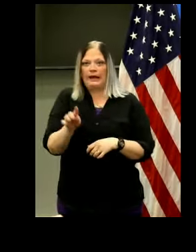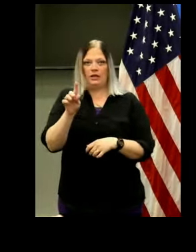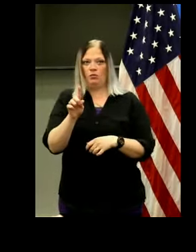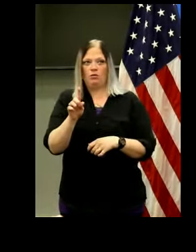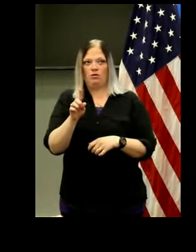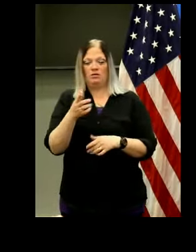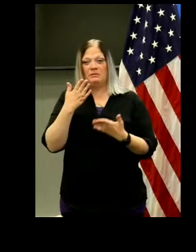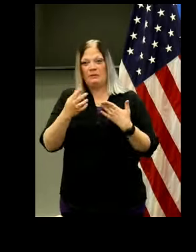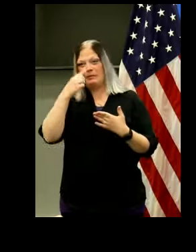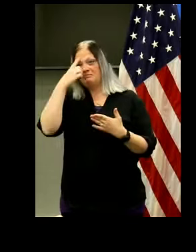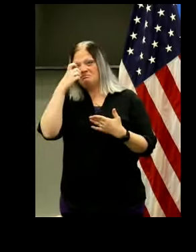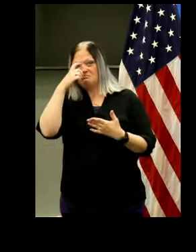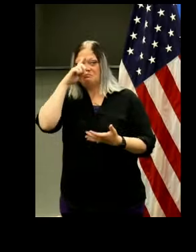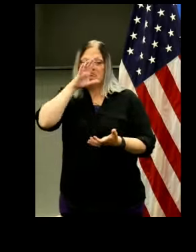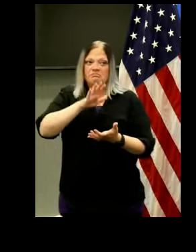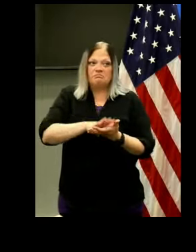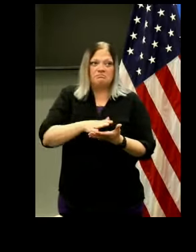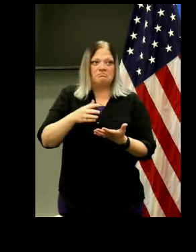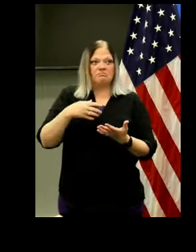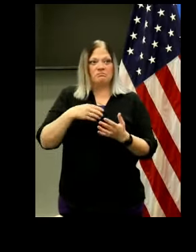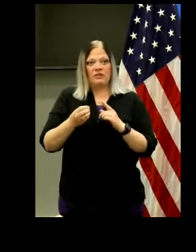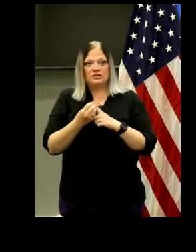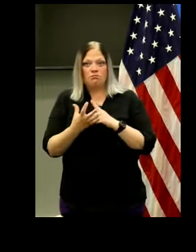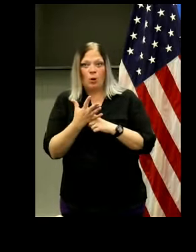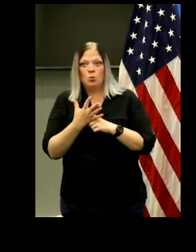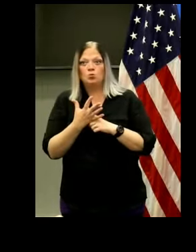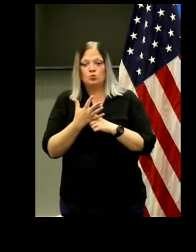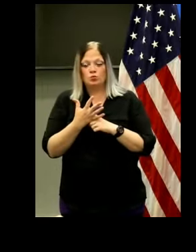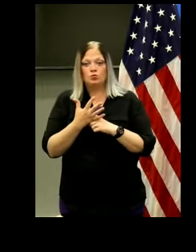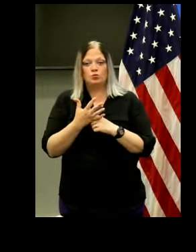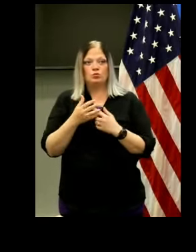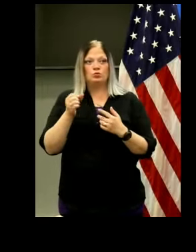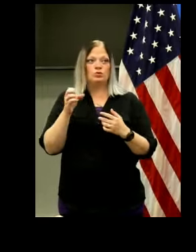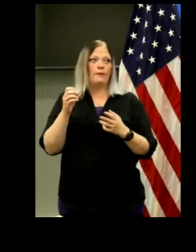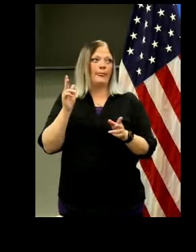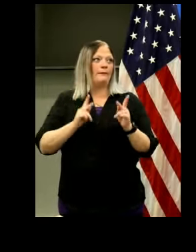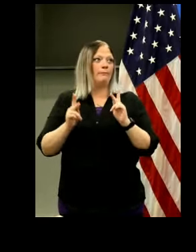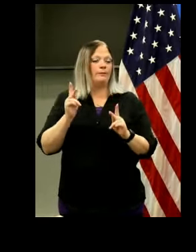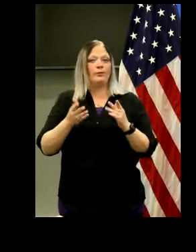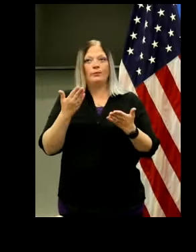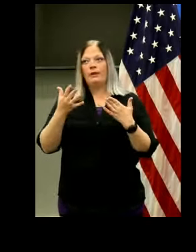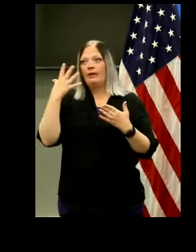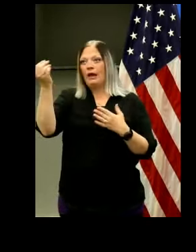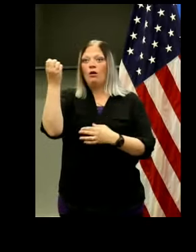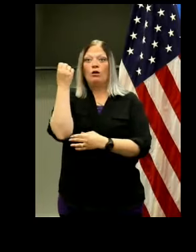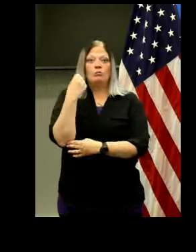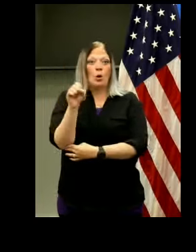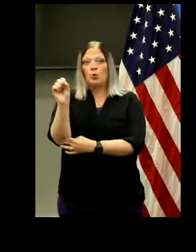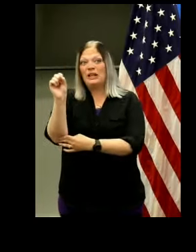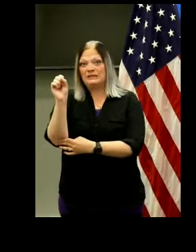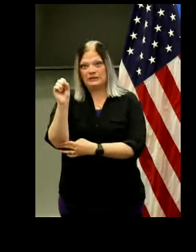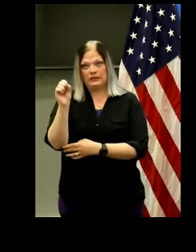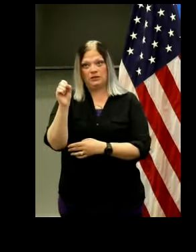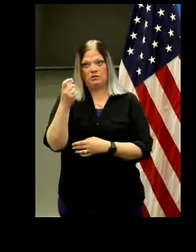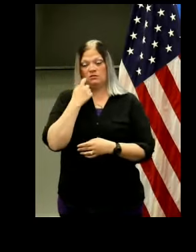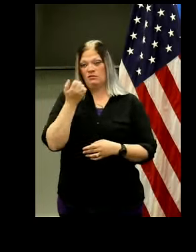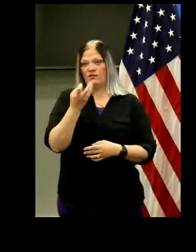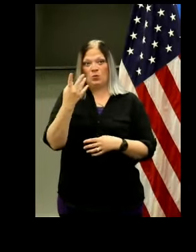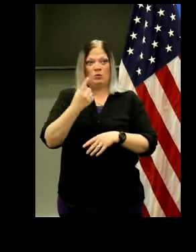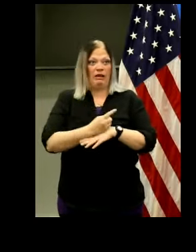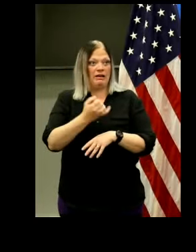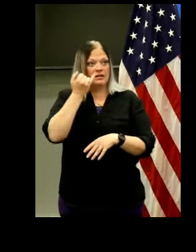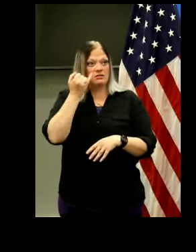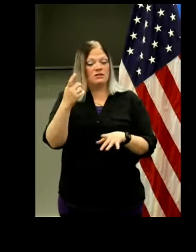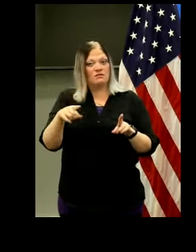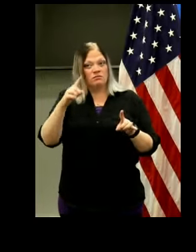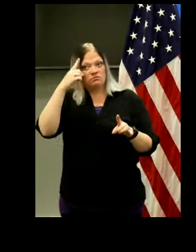who believes they may have been exposed. So that means that people that were out protesting over the past few days, if they